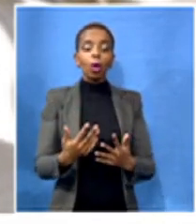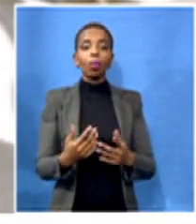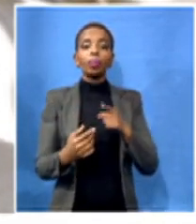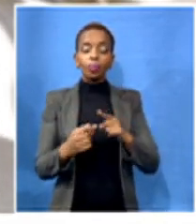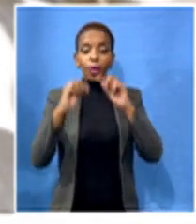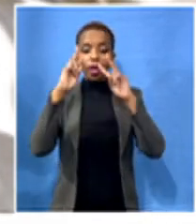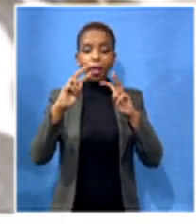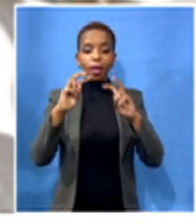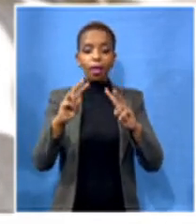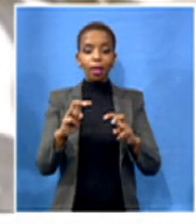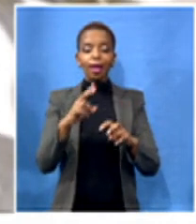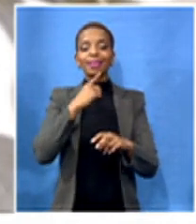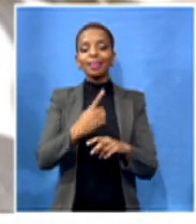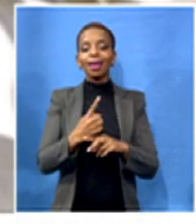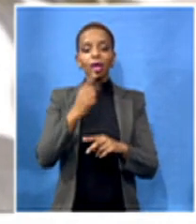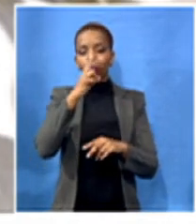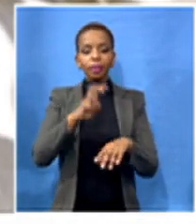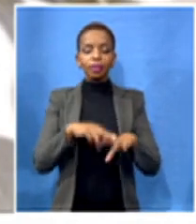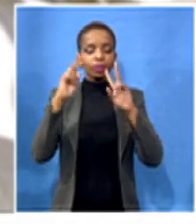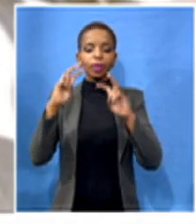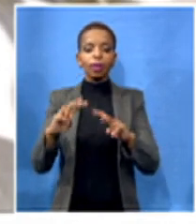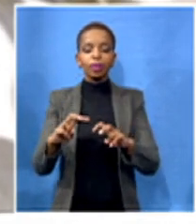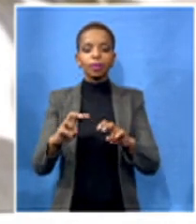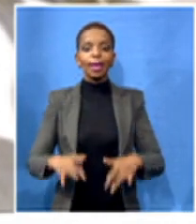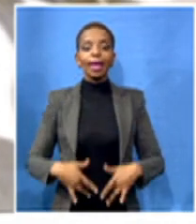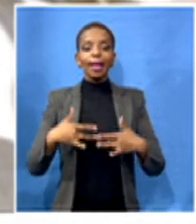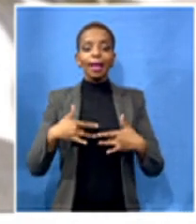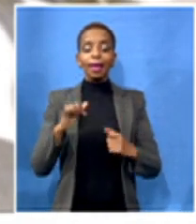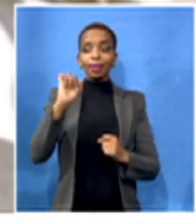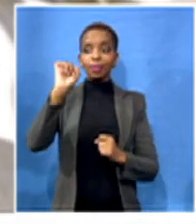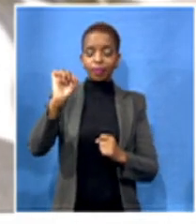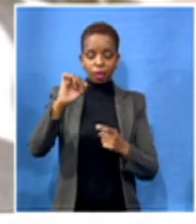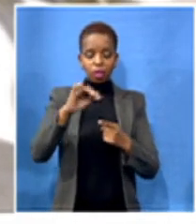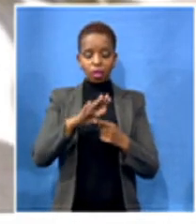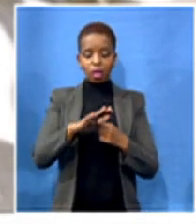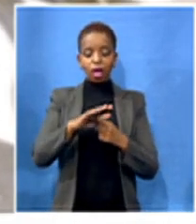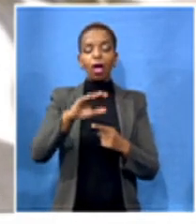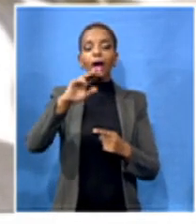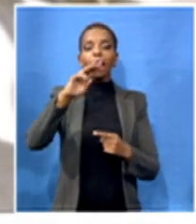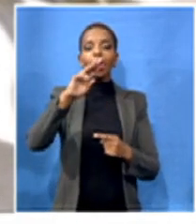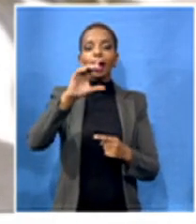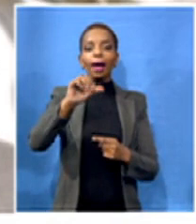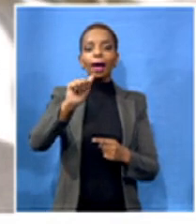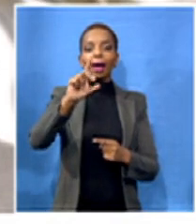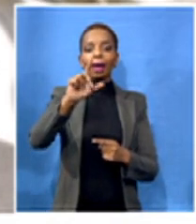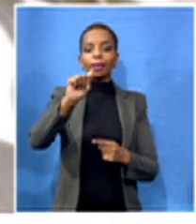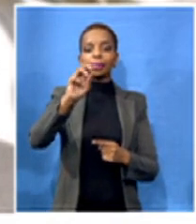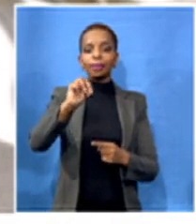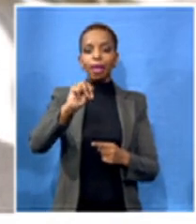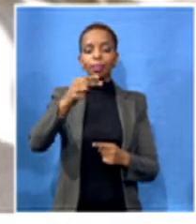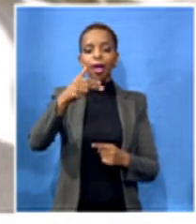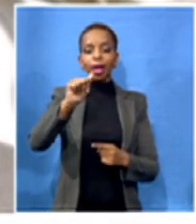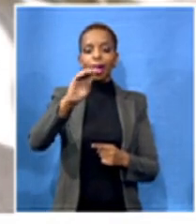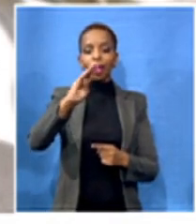this thing further. And the likes of Professor Adam Habib at Wits University have said that this